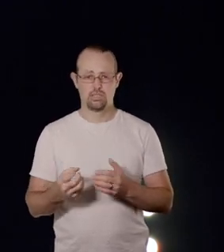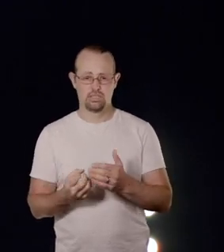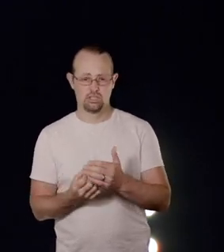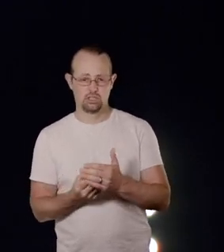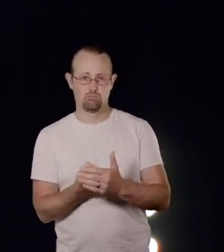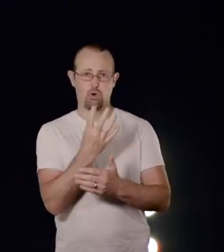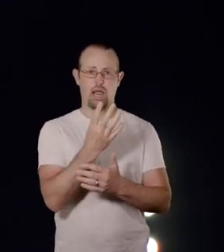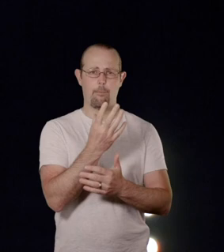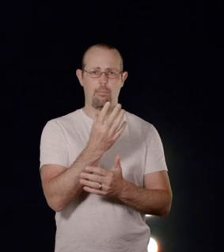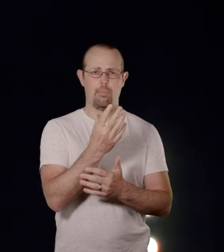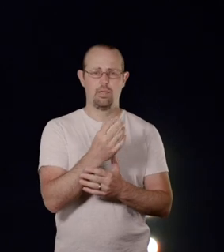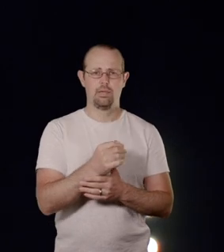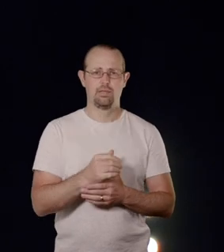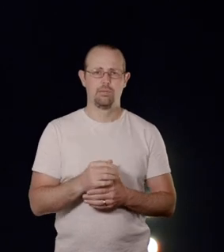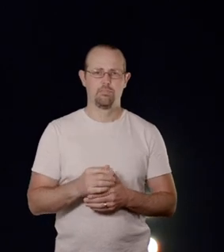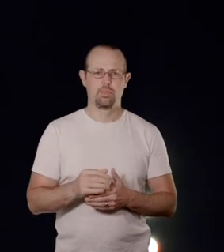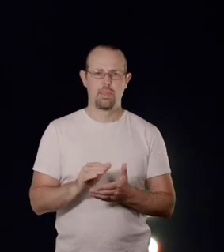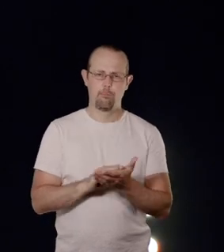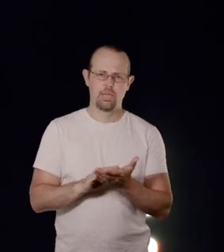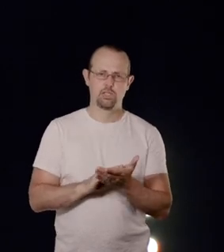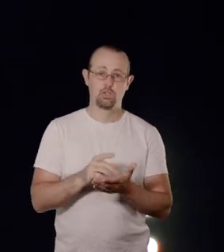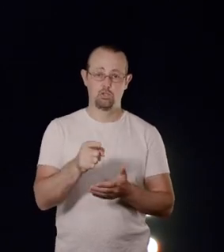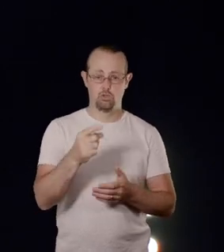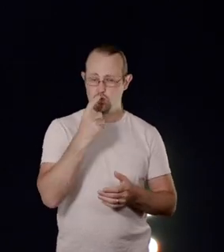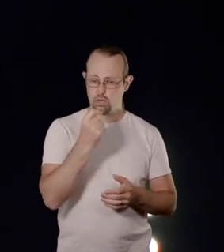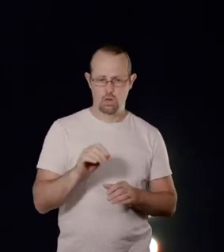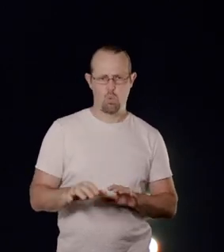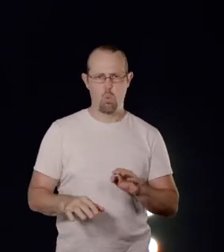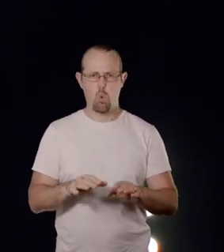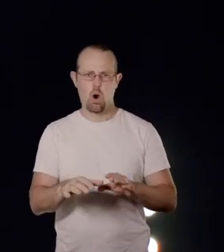up. It means you're going to be able to walk and